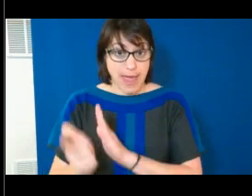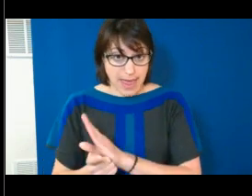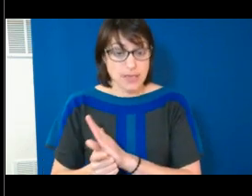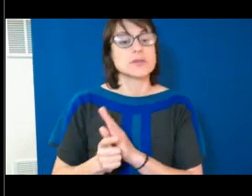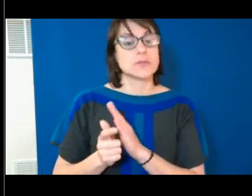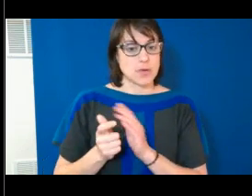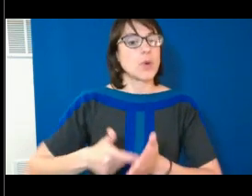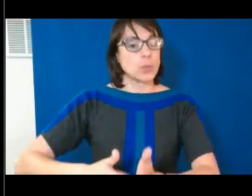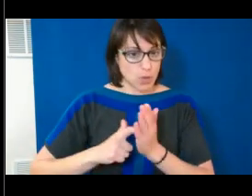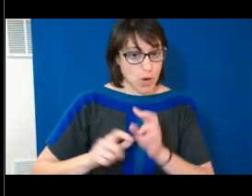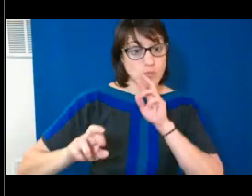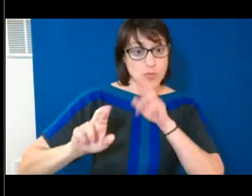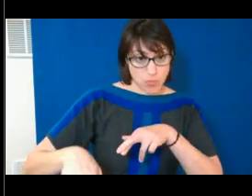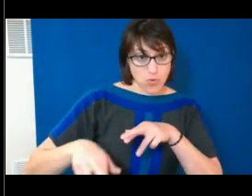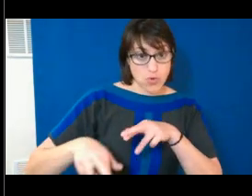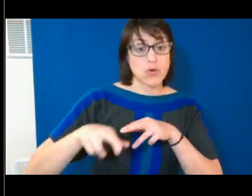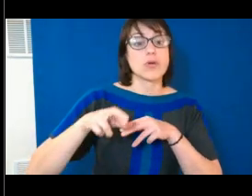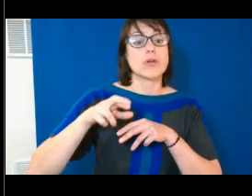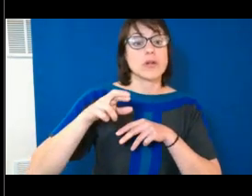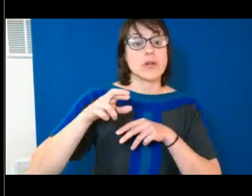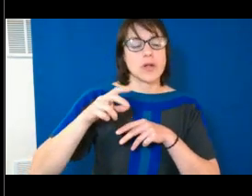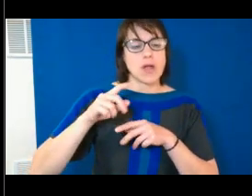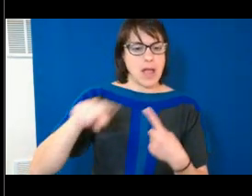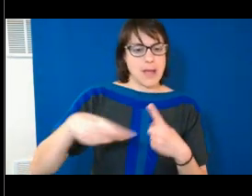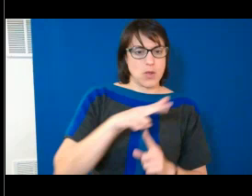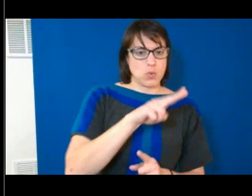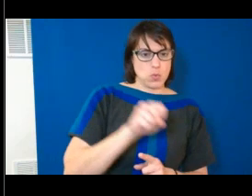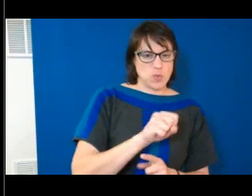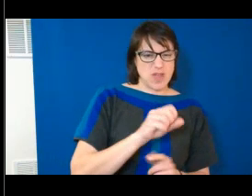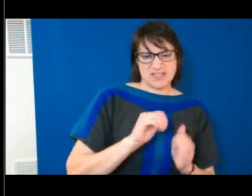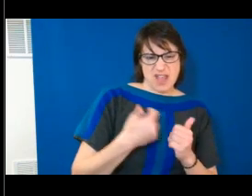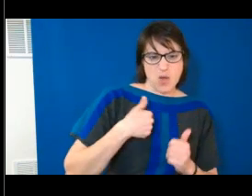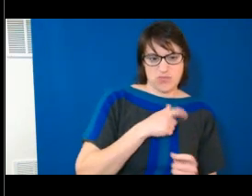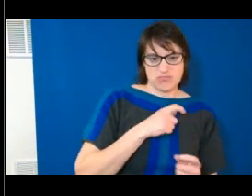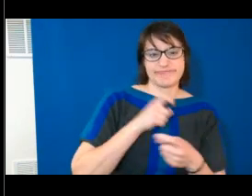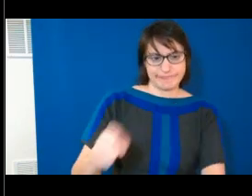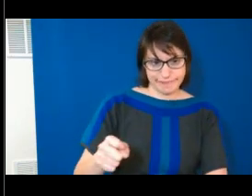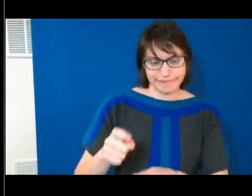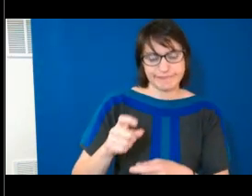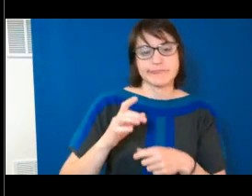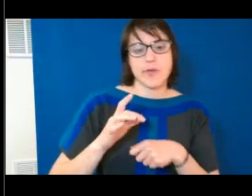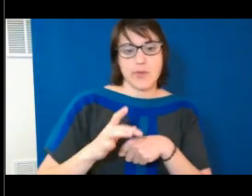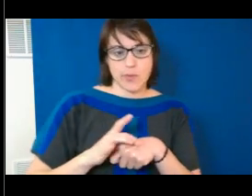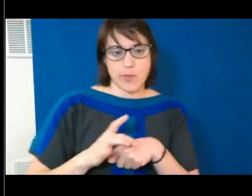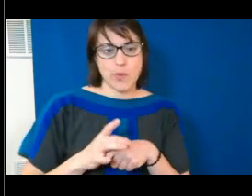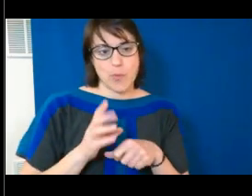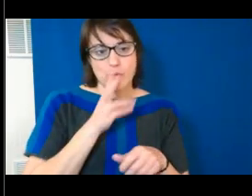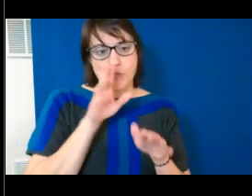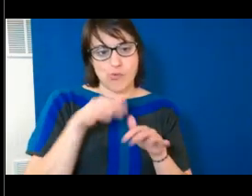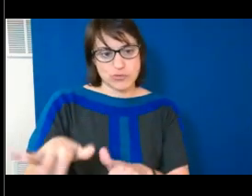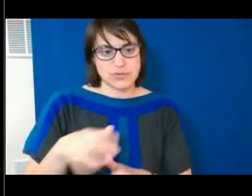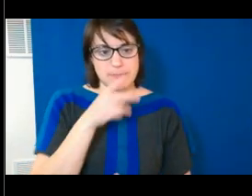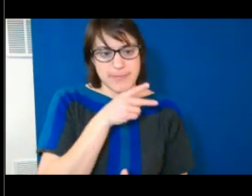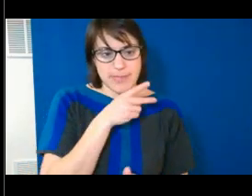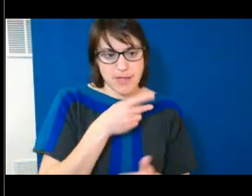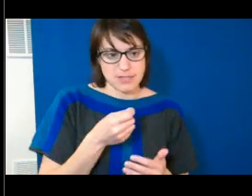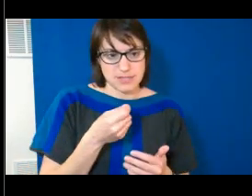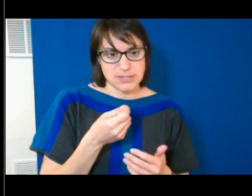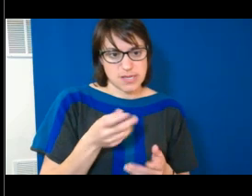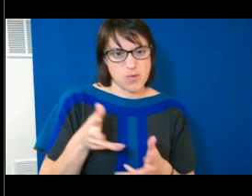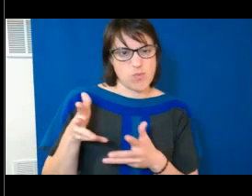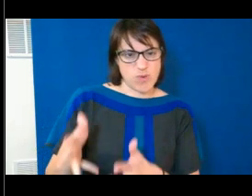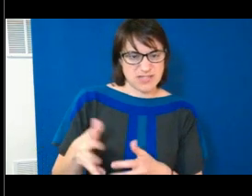ocean plastic waste. This is a project that we funded at the Marine Debris Program to the national academies, and it's just an amazing resource, comprehensive